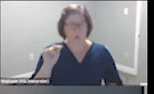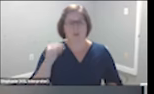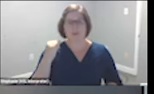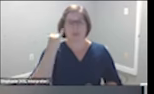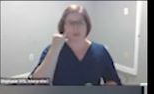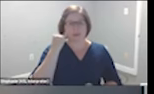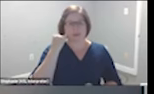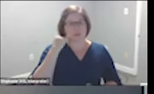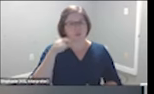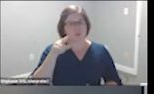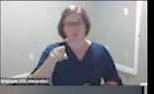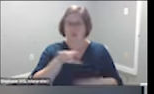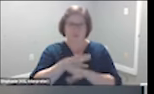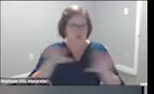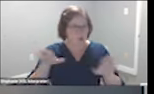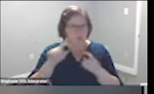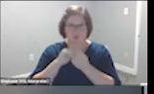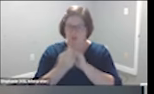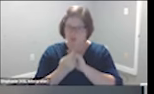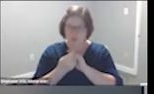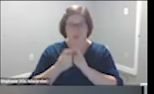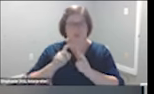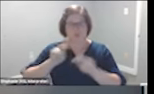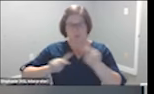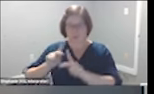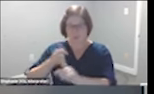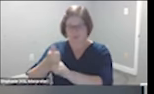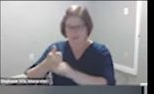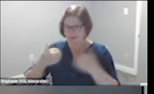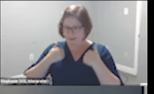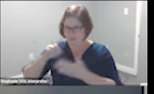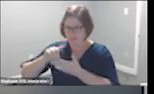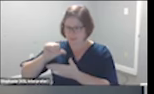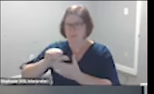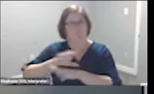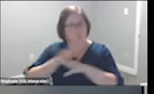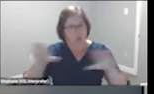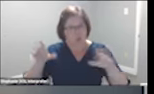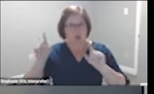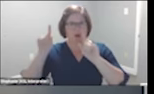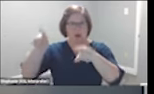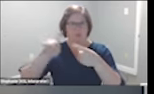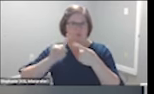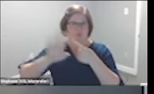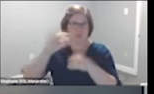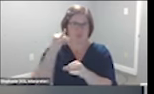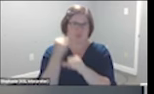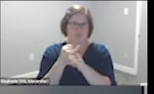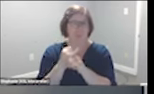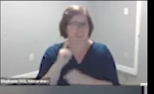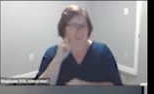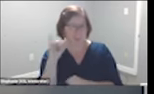not make those changes, people with disabilities will not come to your institution. That sounds like a threat, but